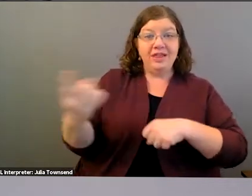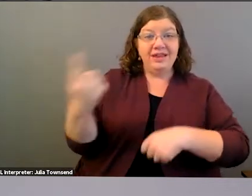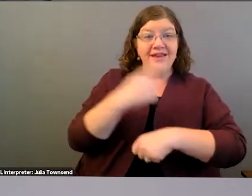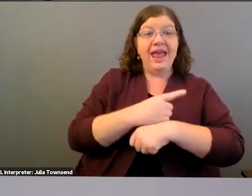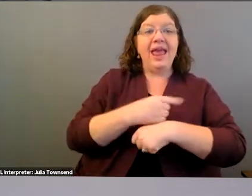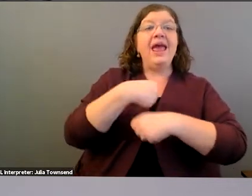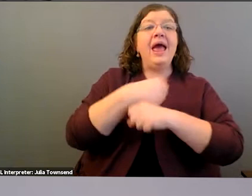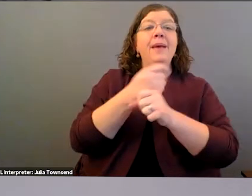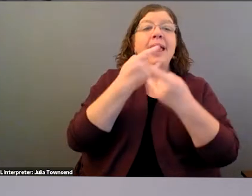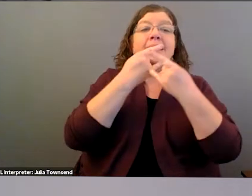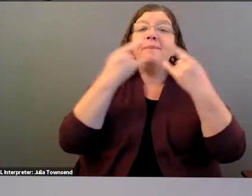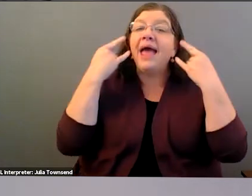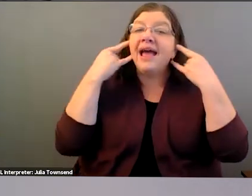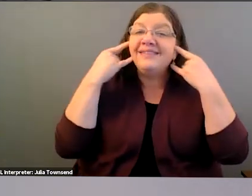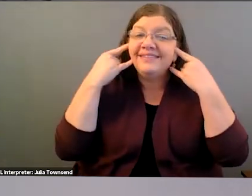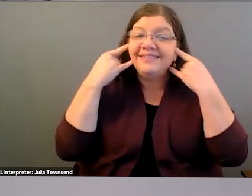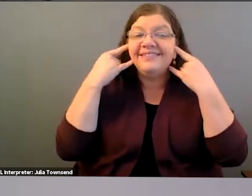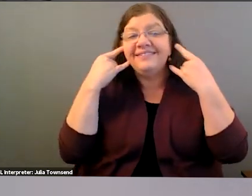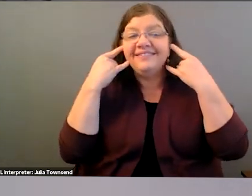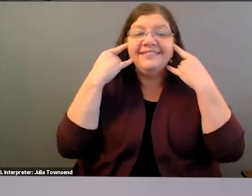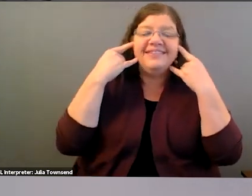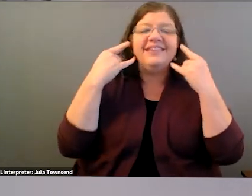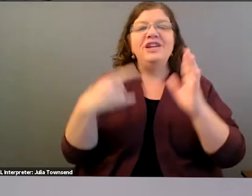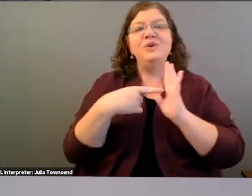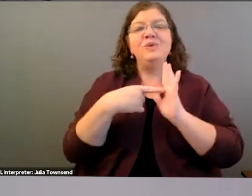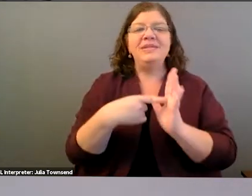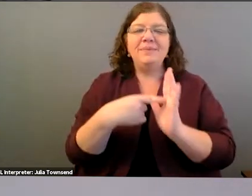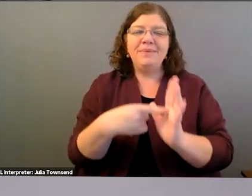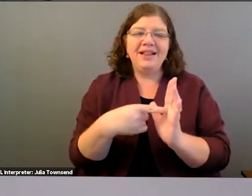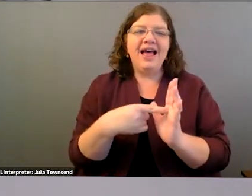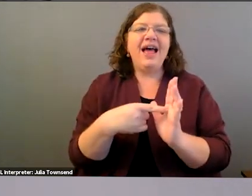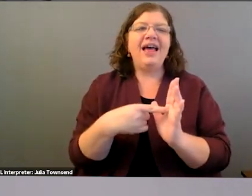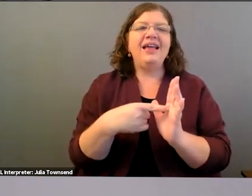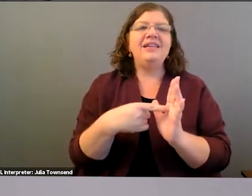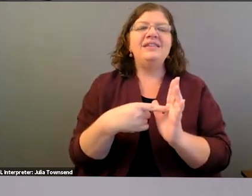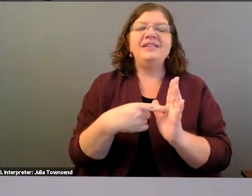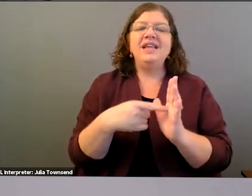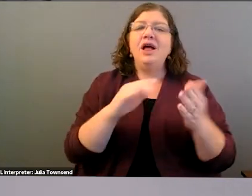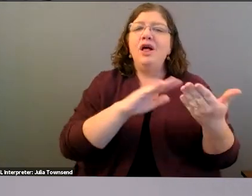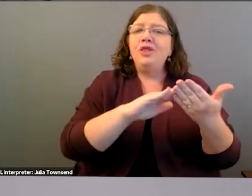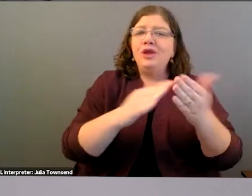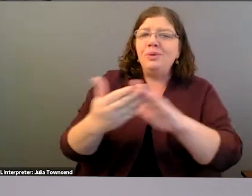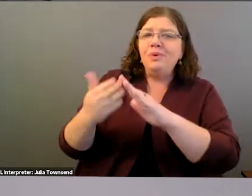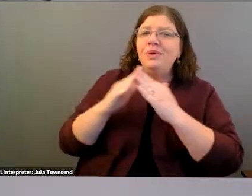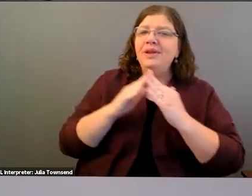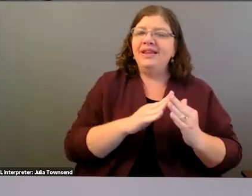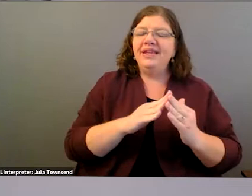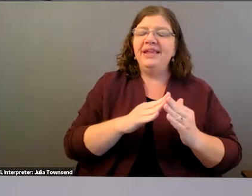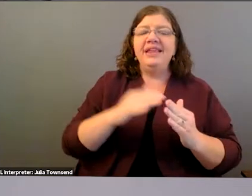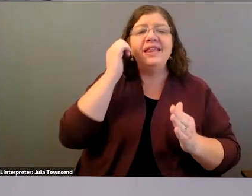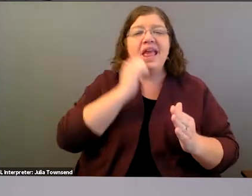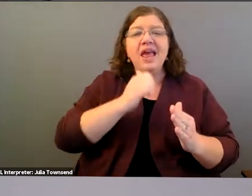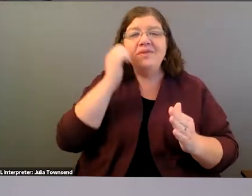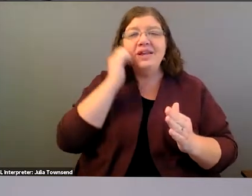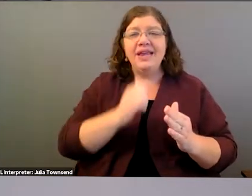mask to symbolize the community, that every day is Earth Day and that we can